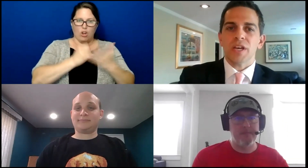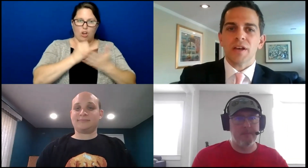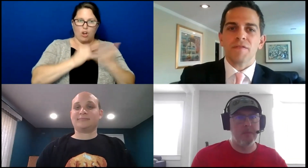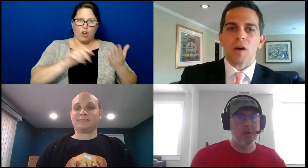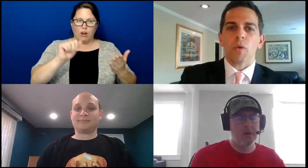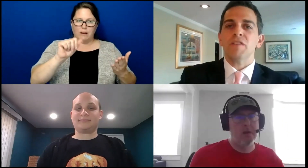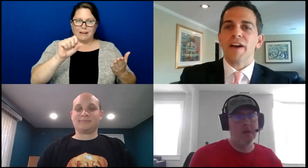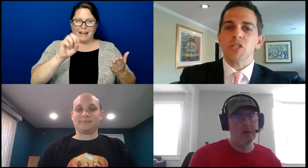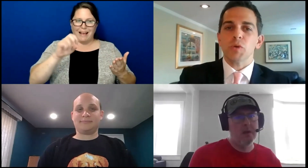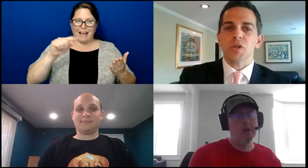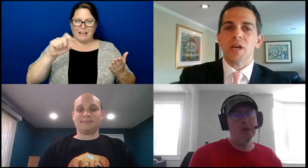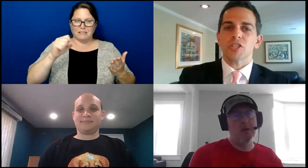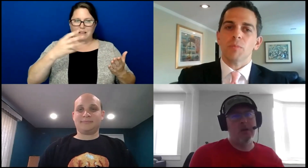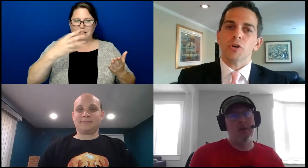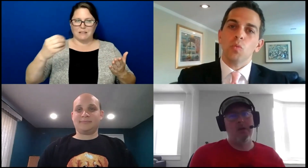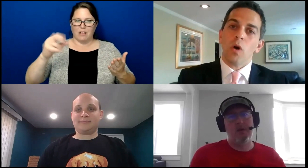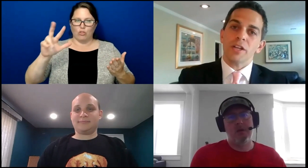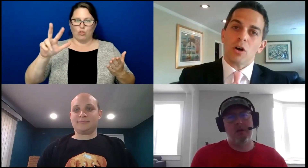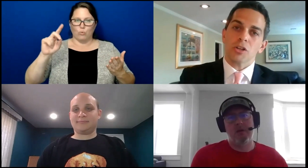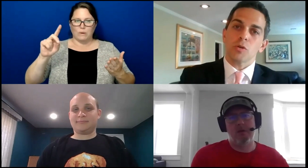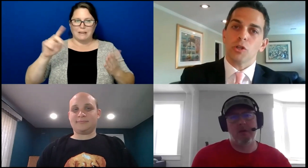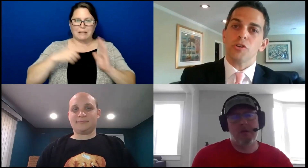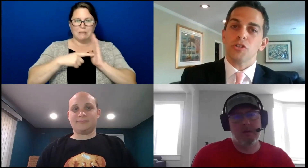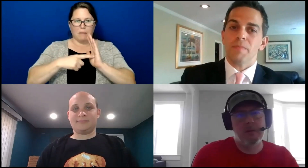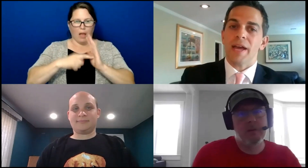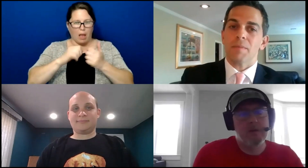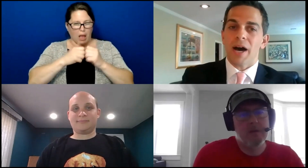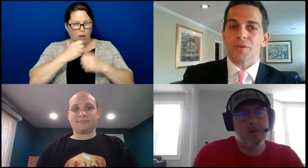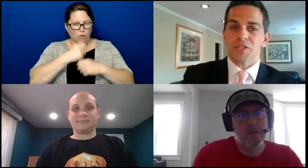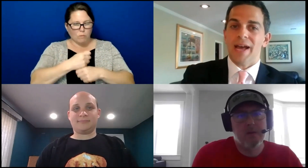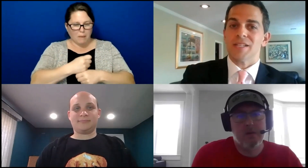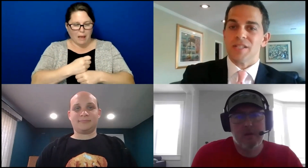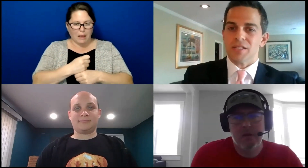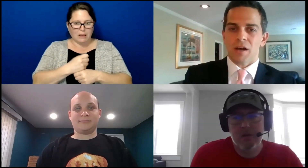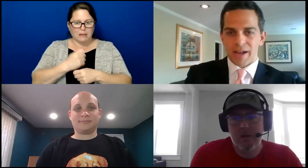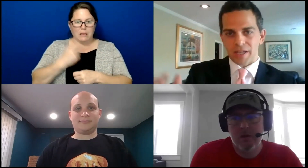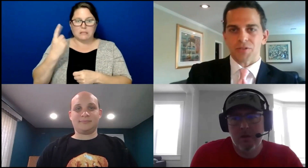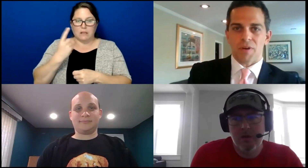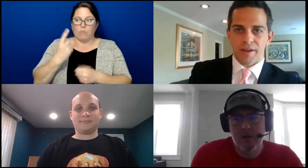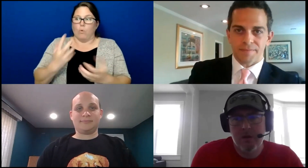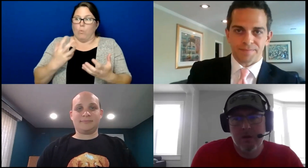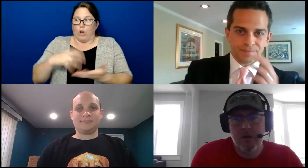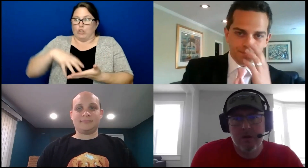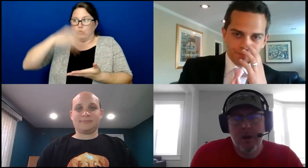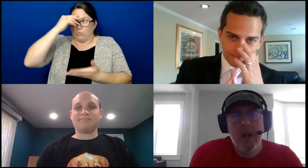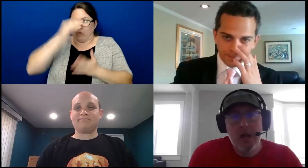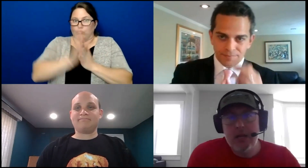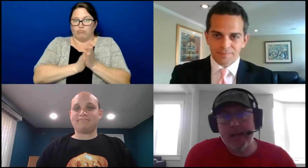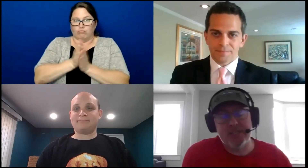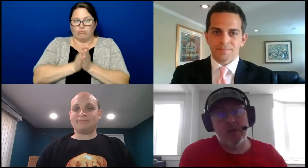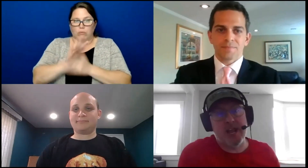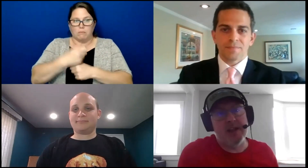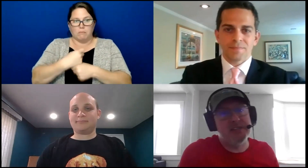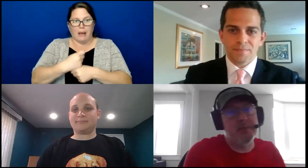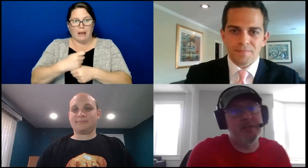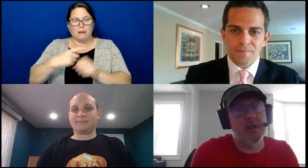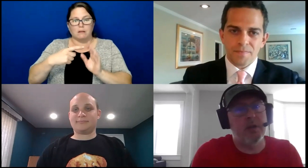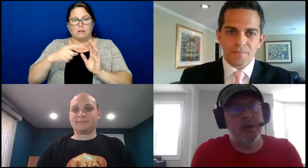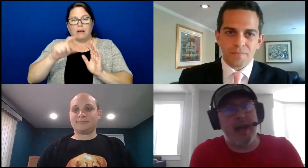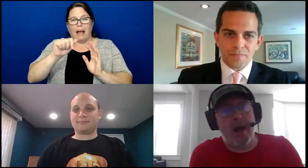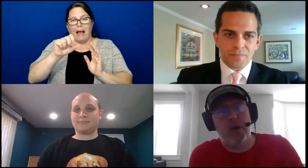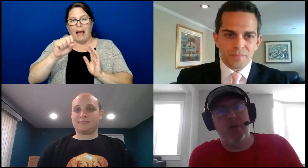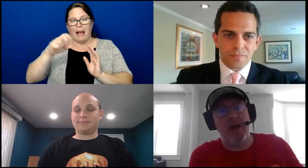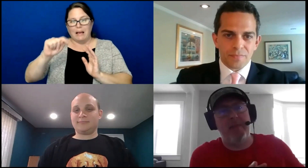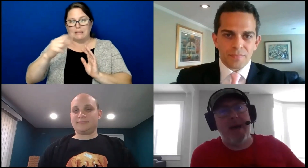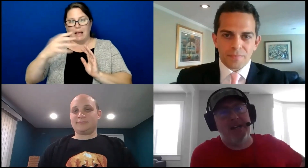what would you give, what advice would you give to someone who wanted to also learn to make models and assets? I'll ask that to Ryan. Yeah, so it's kind of the same thing.